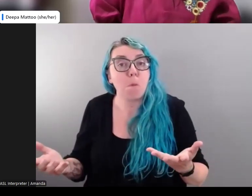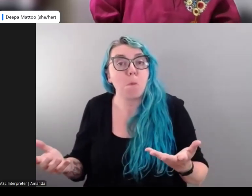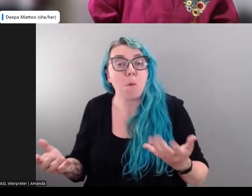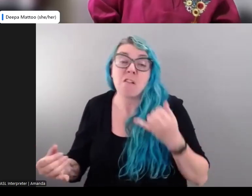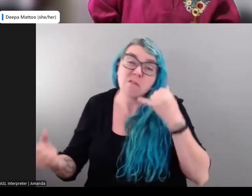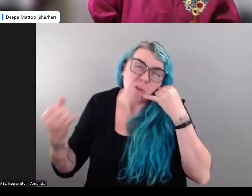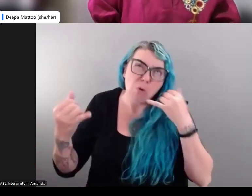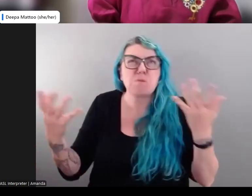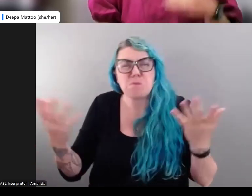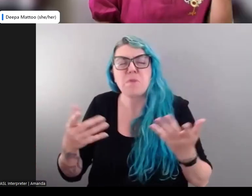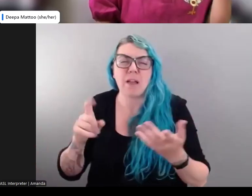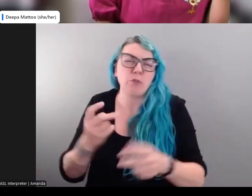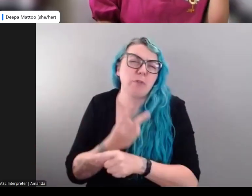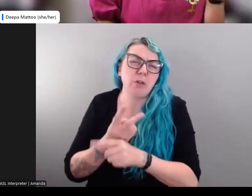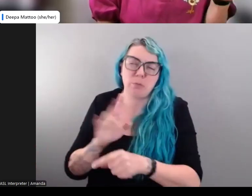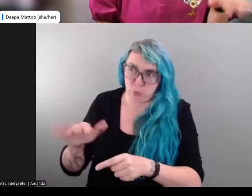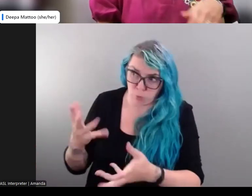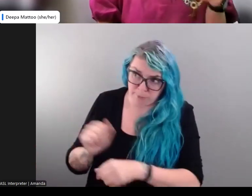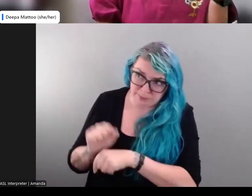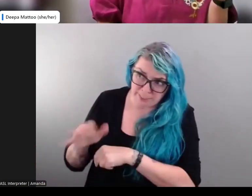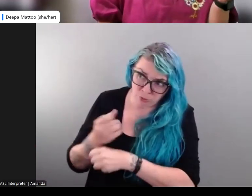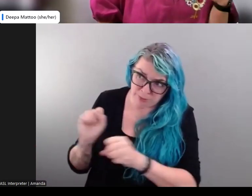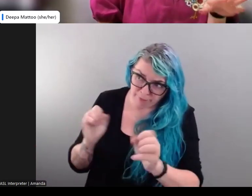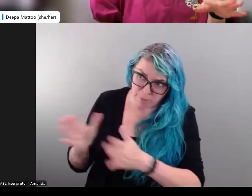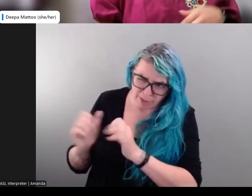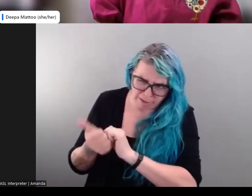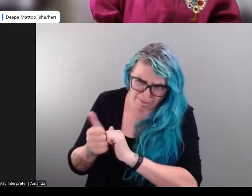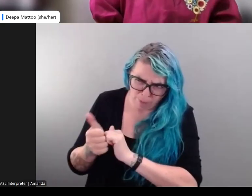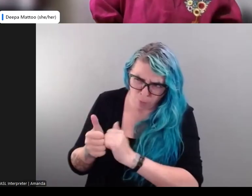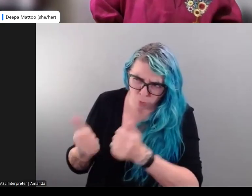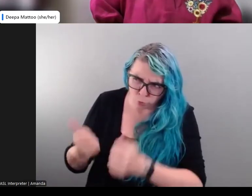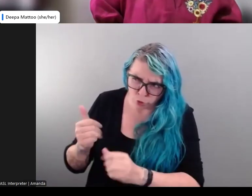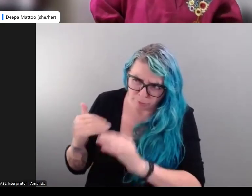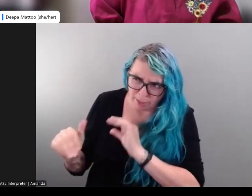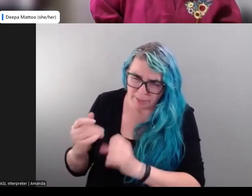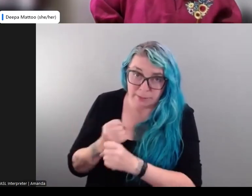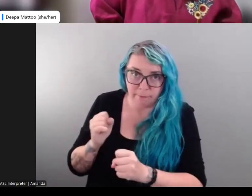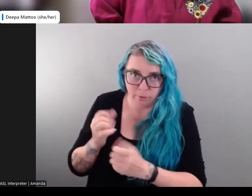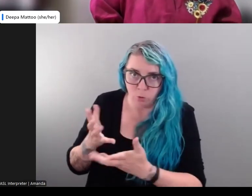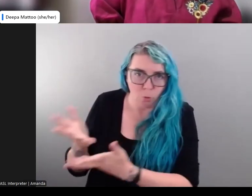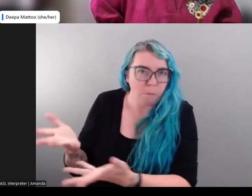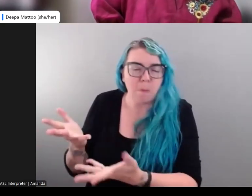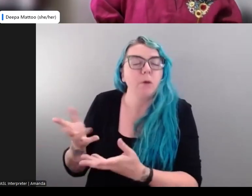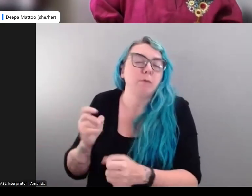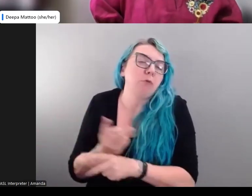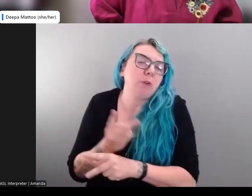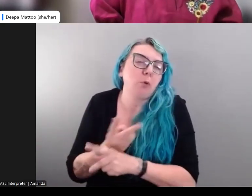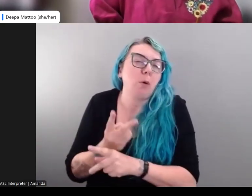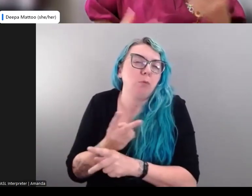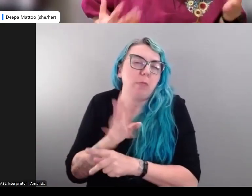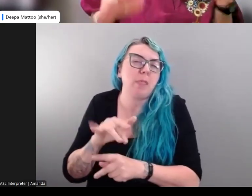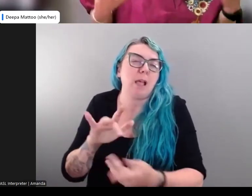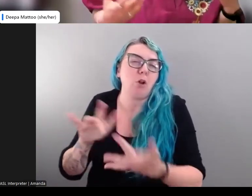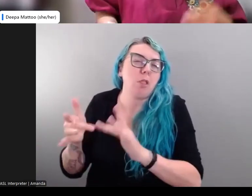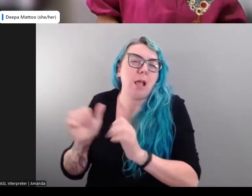safety plan, whether it's through a safe email or whether it's through some other provision,